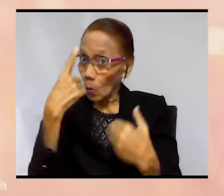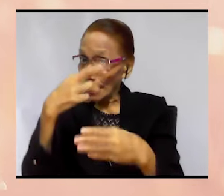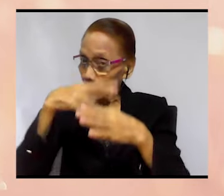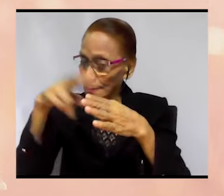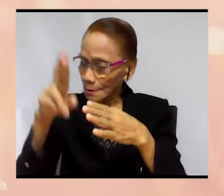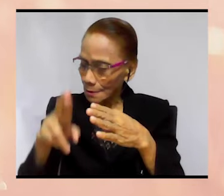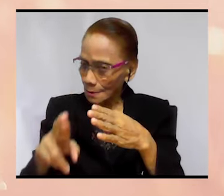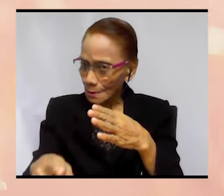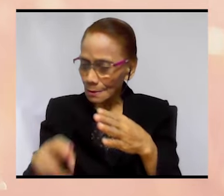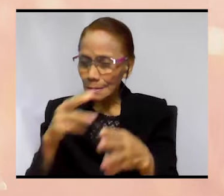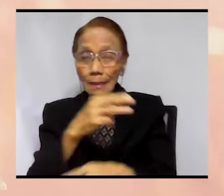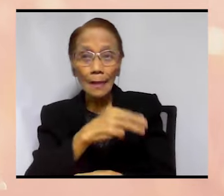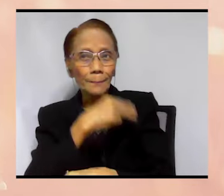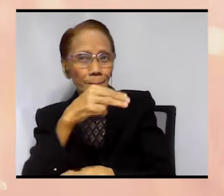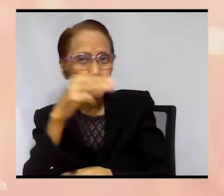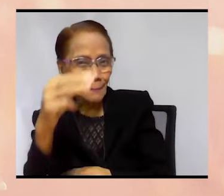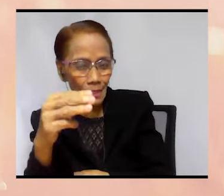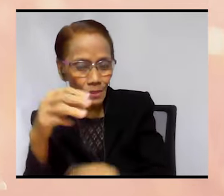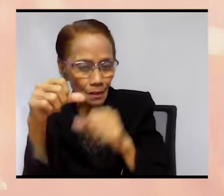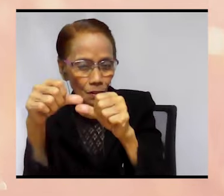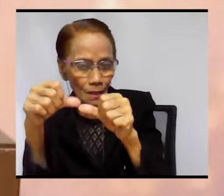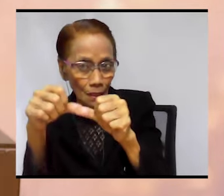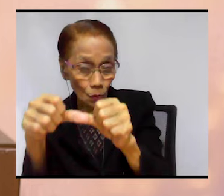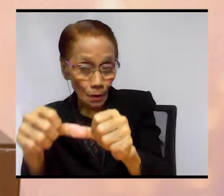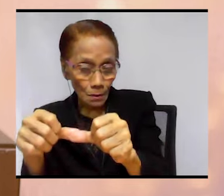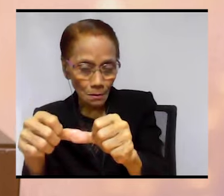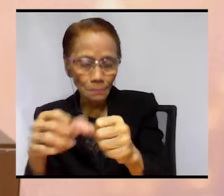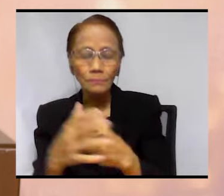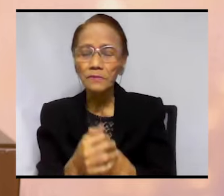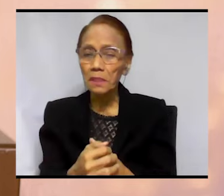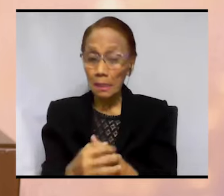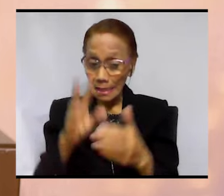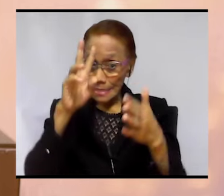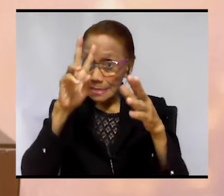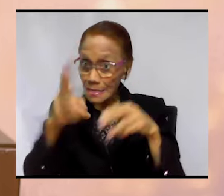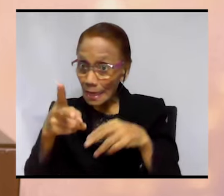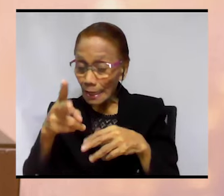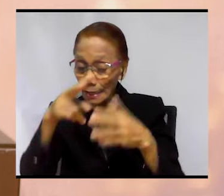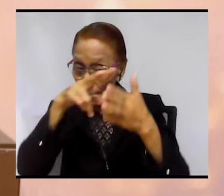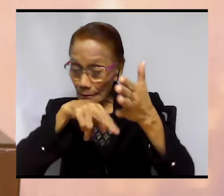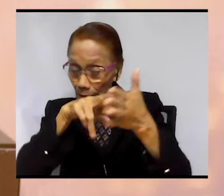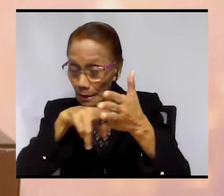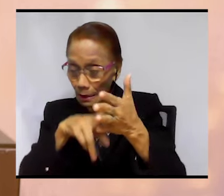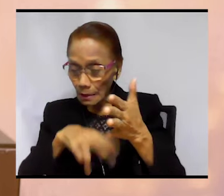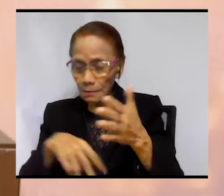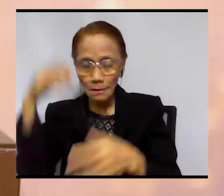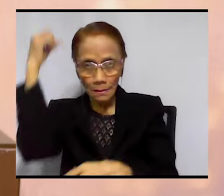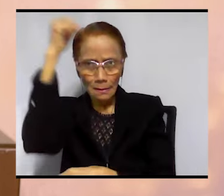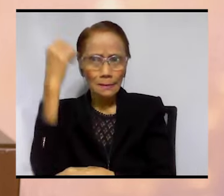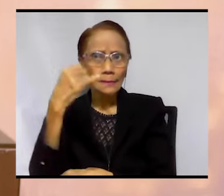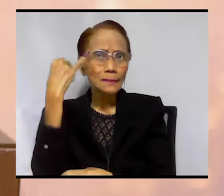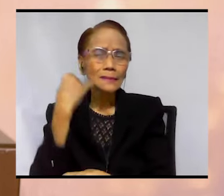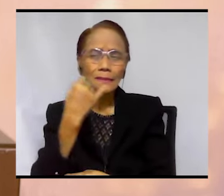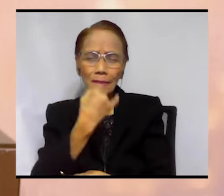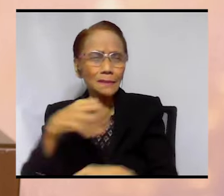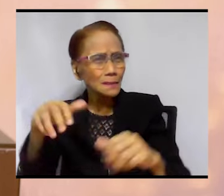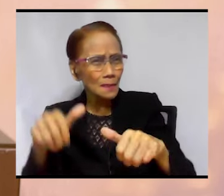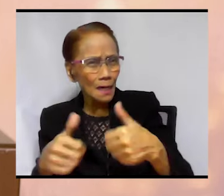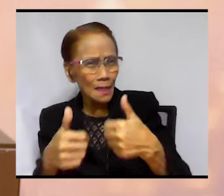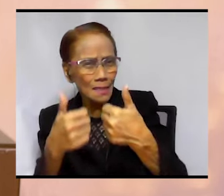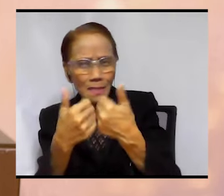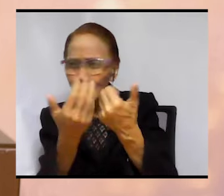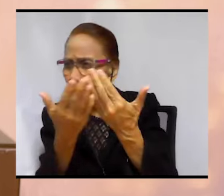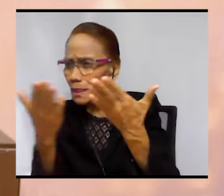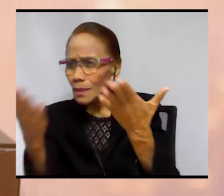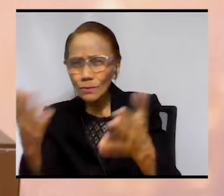mission, the continuation of mission. In the second reading, St. James challenges those